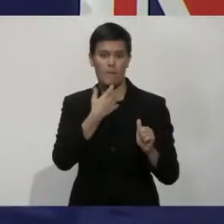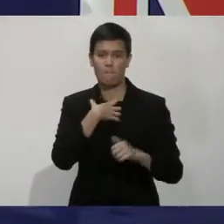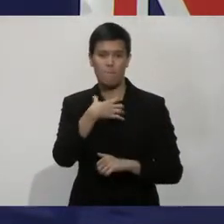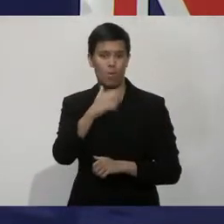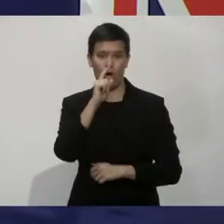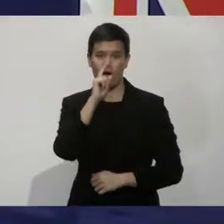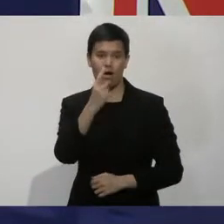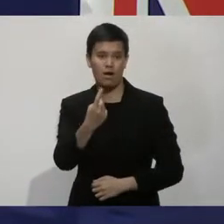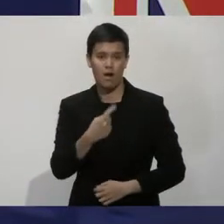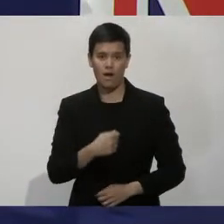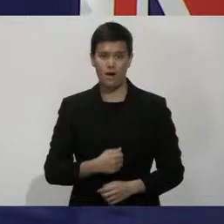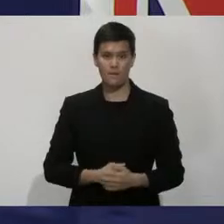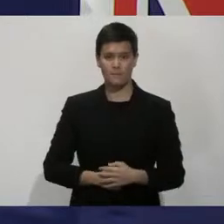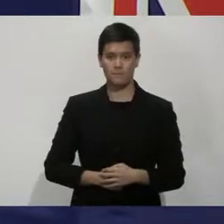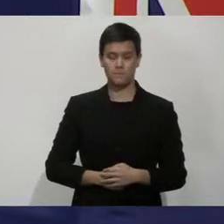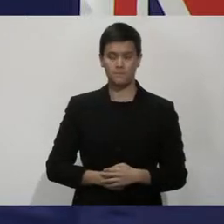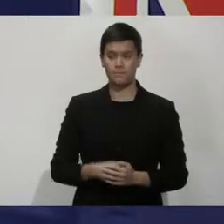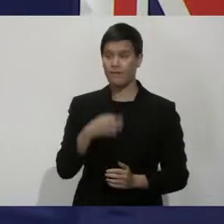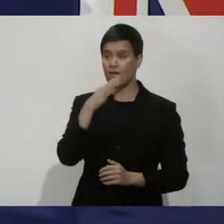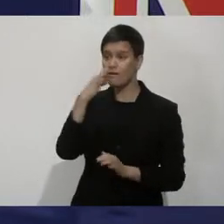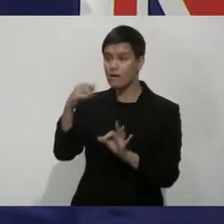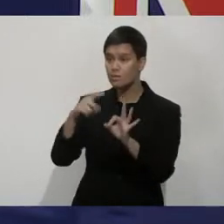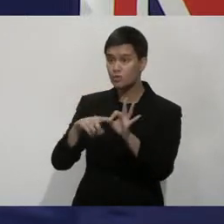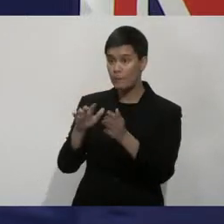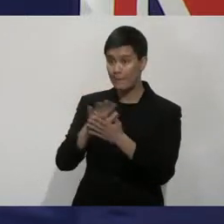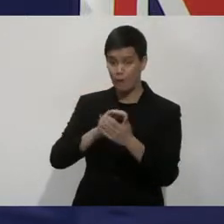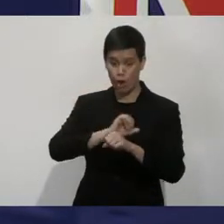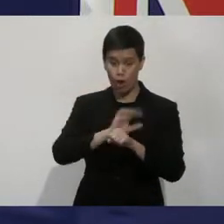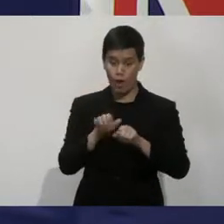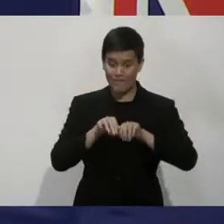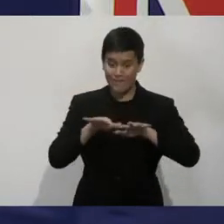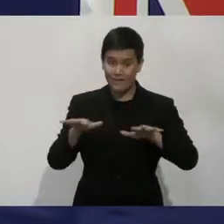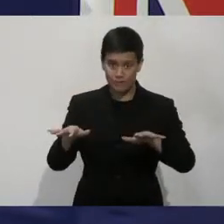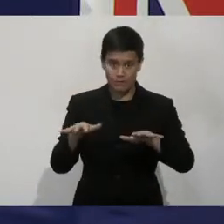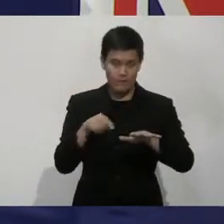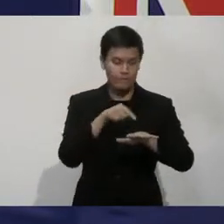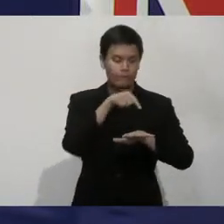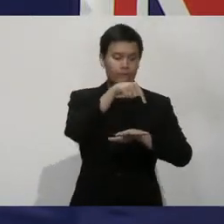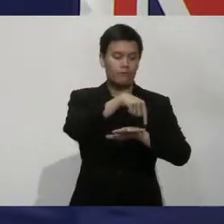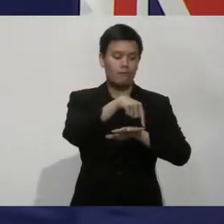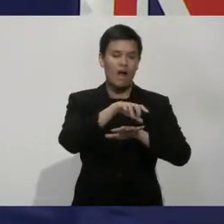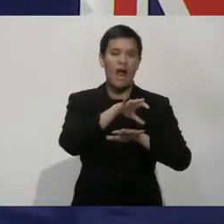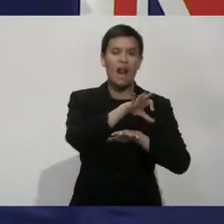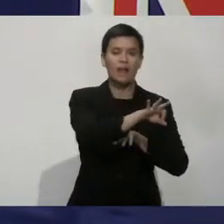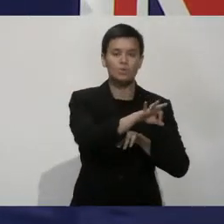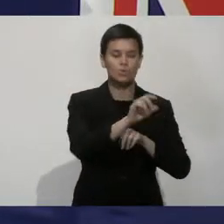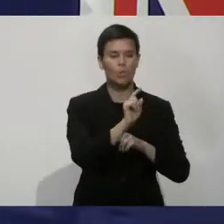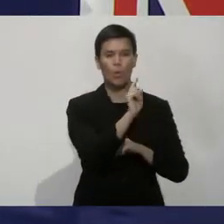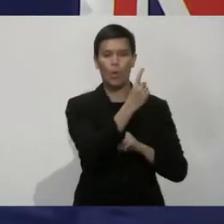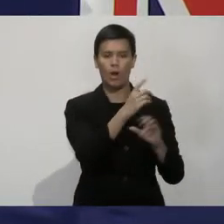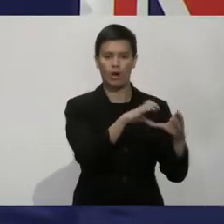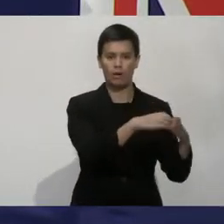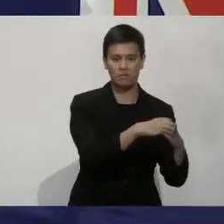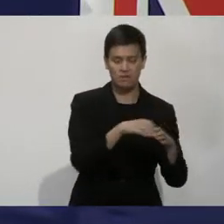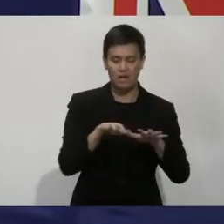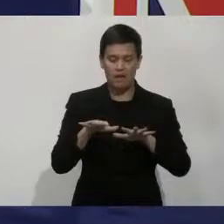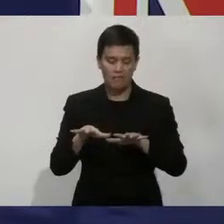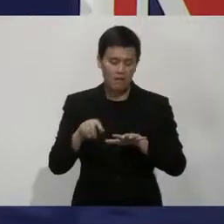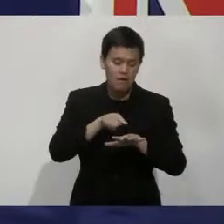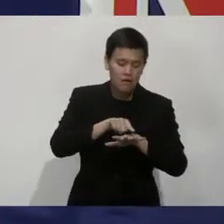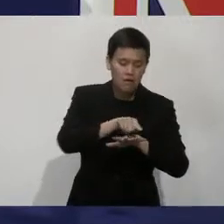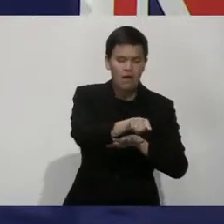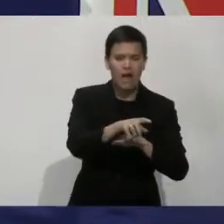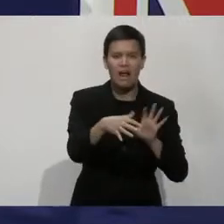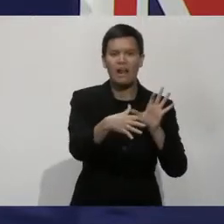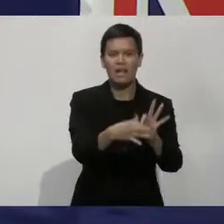Represent a third strain potentially? We will know when we have the genomic sequencing, and I should say it is a huge advantage having this